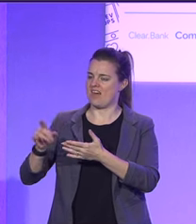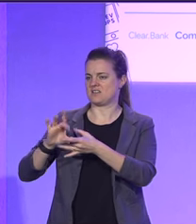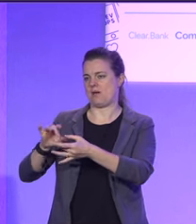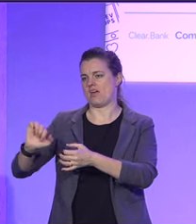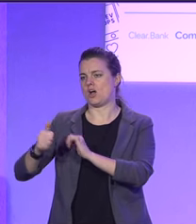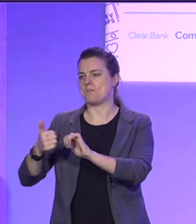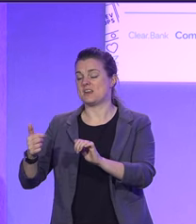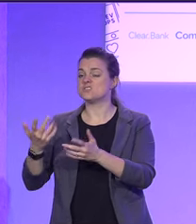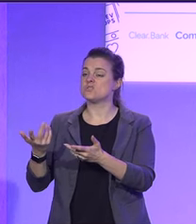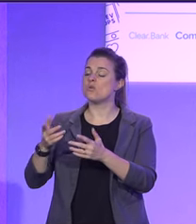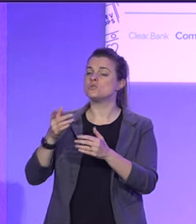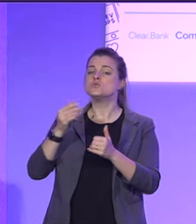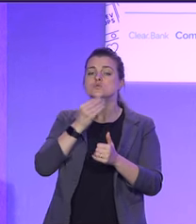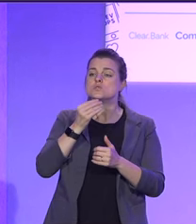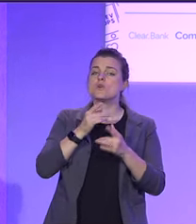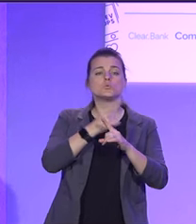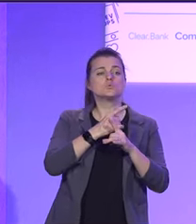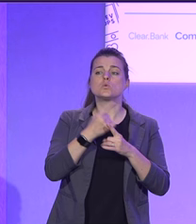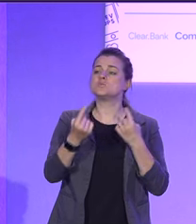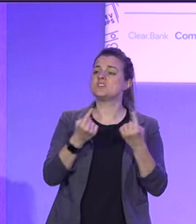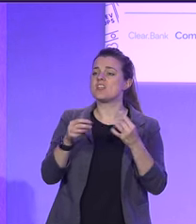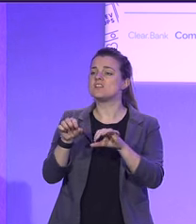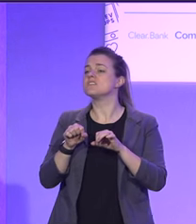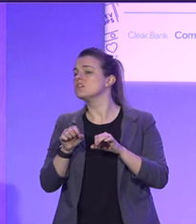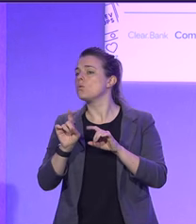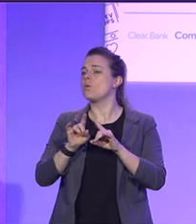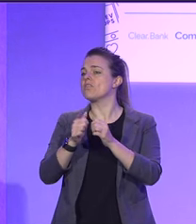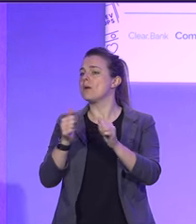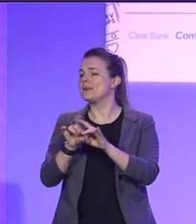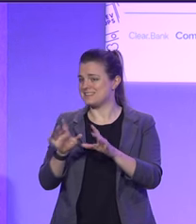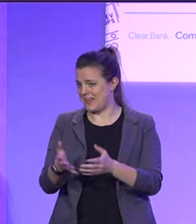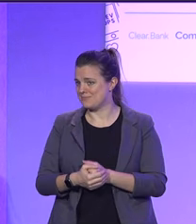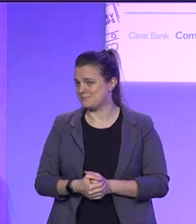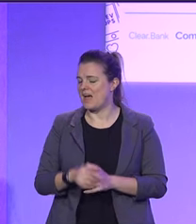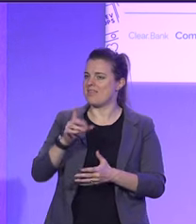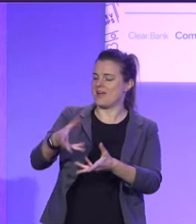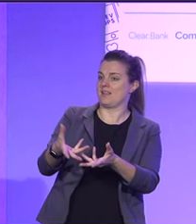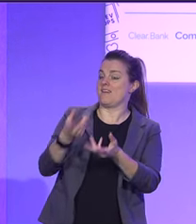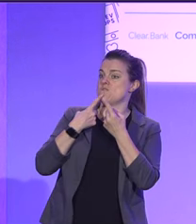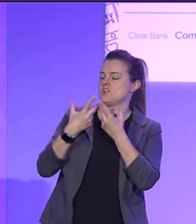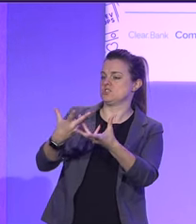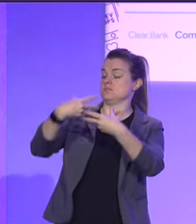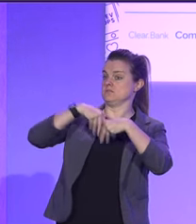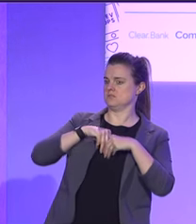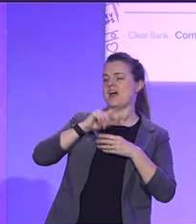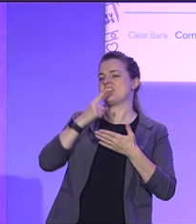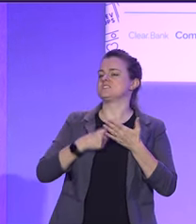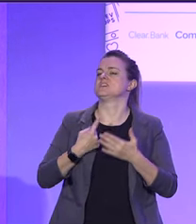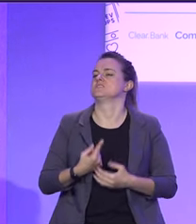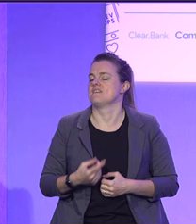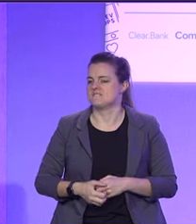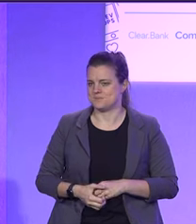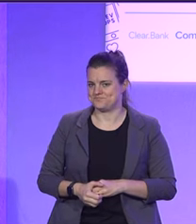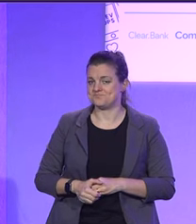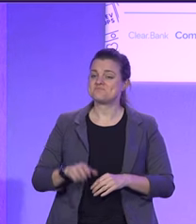we can grow, we can roll, we can do different things. I personally haven't applied for a role in about 15 years. I wouldn't say I'm the best person at the job I do. I'm